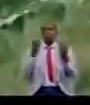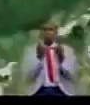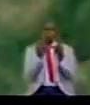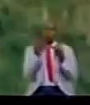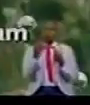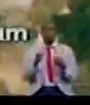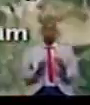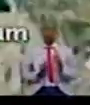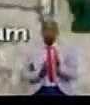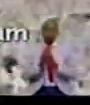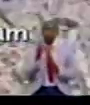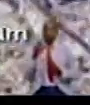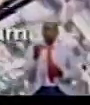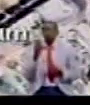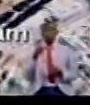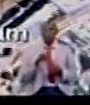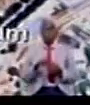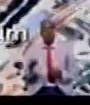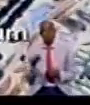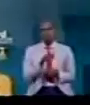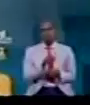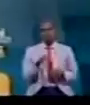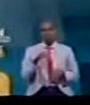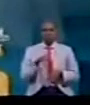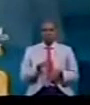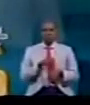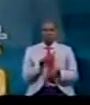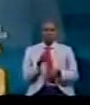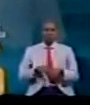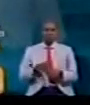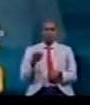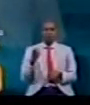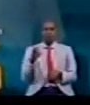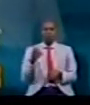That all those who are in that kind of situation,